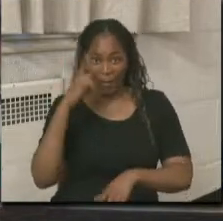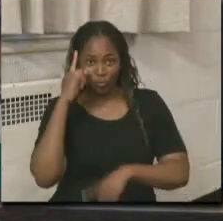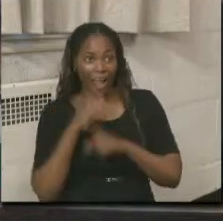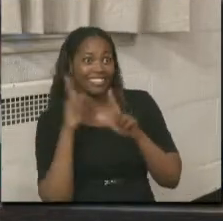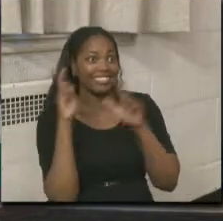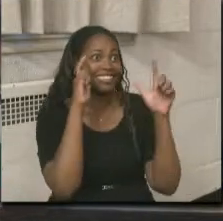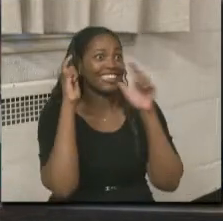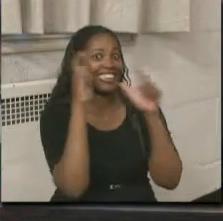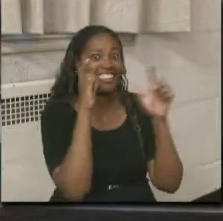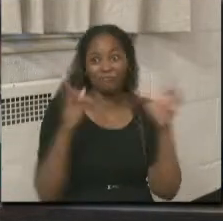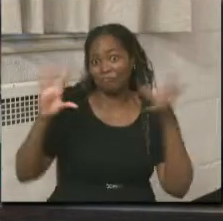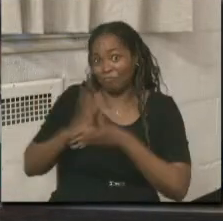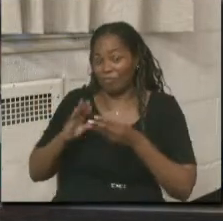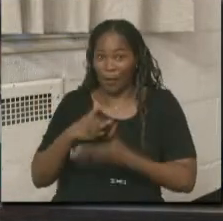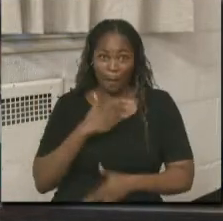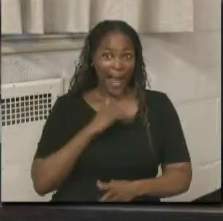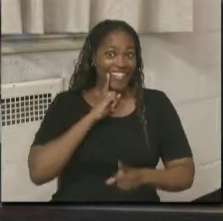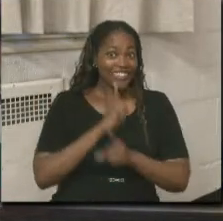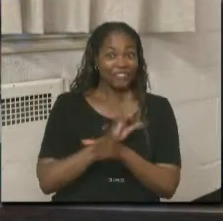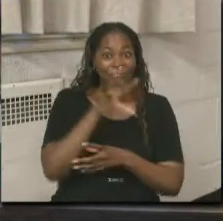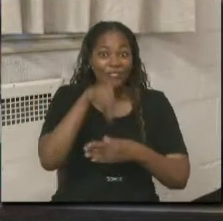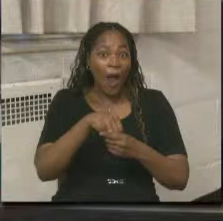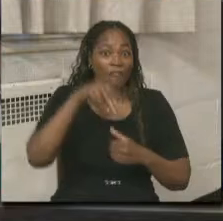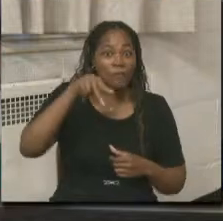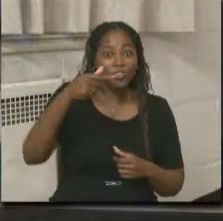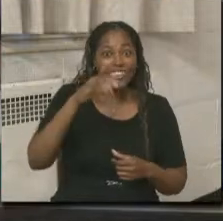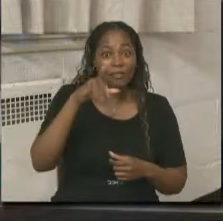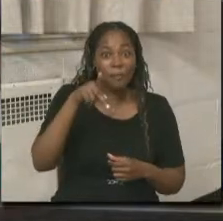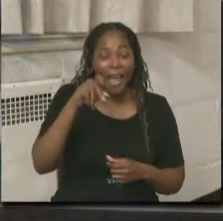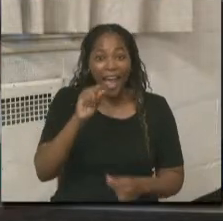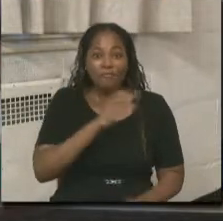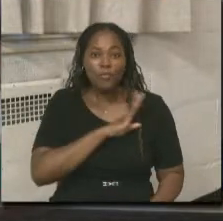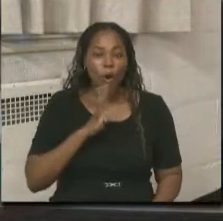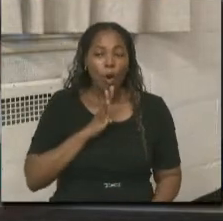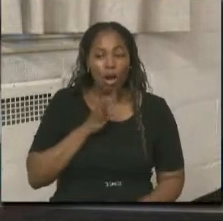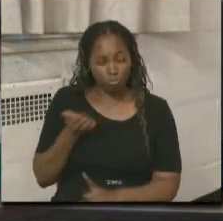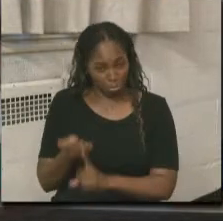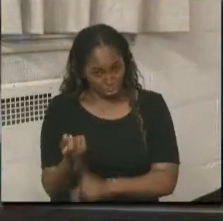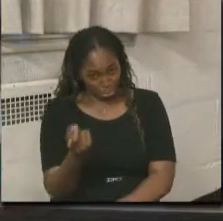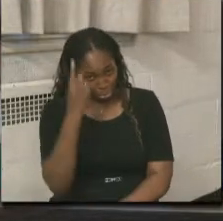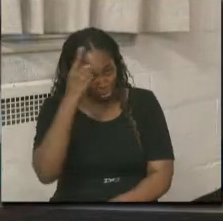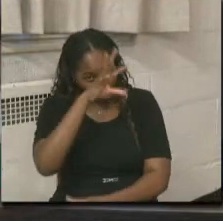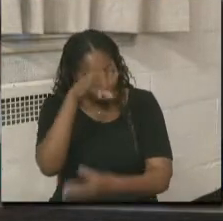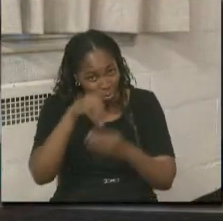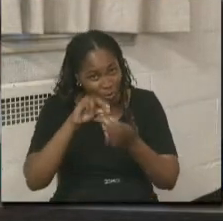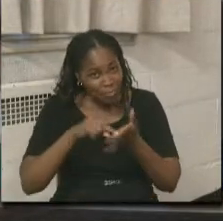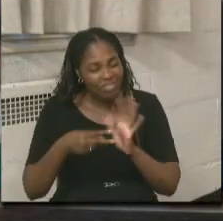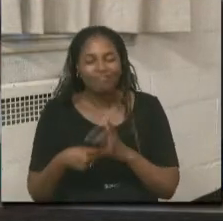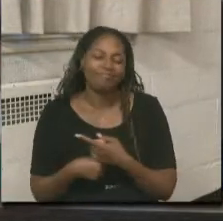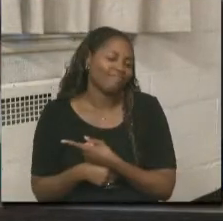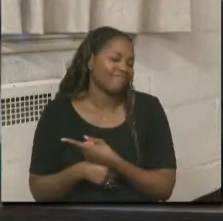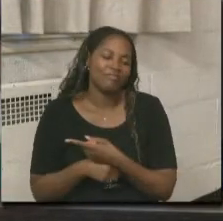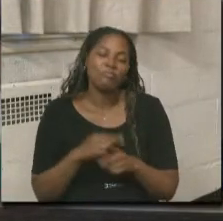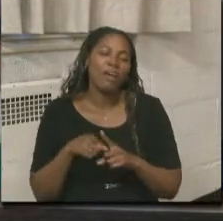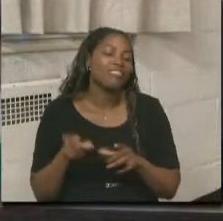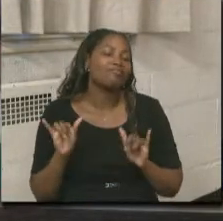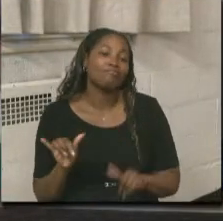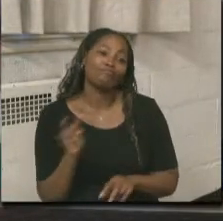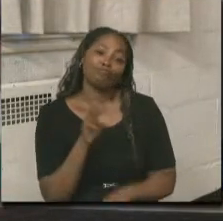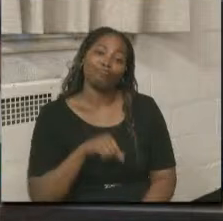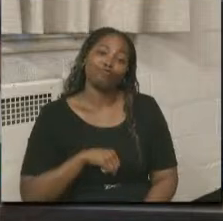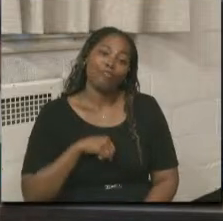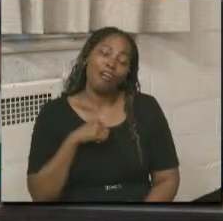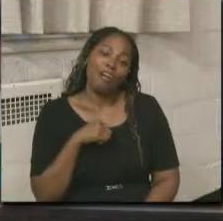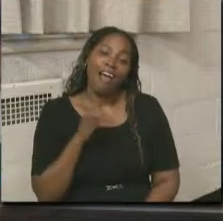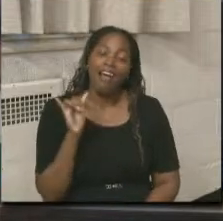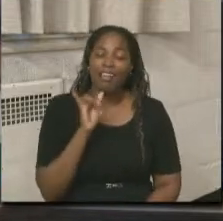board of PGCPS. Now, he didn't understand what that meant, but he was just so proud of me. And it ignited a fire inside of me, as Board Member Rout